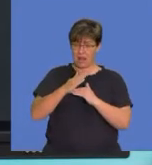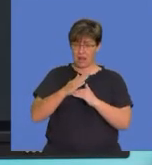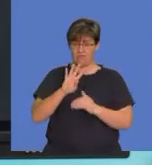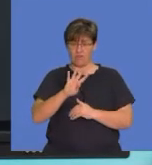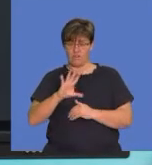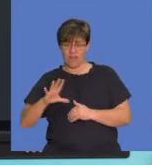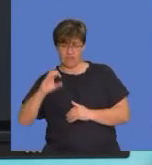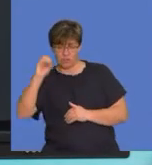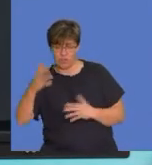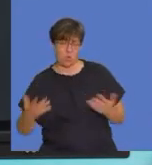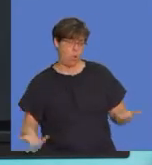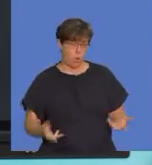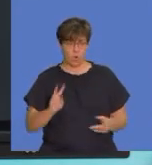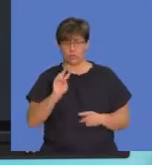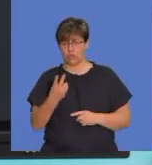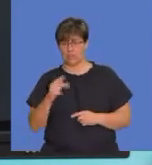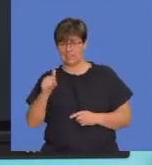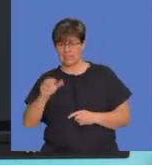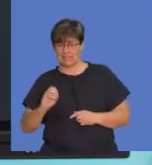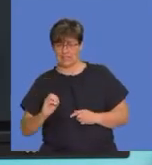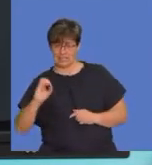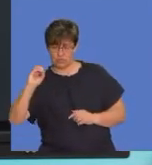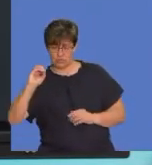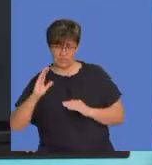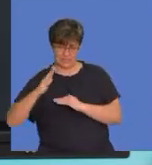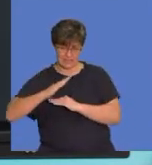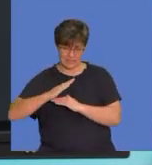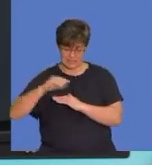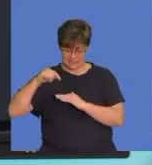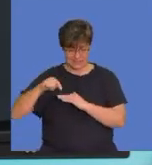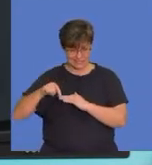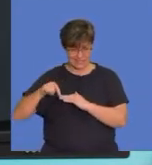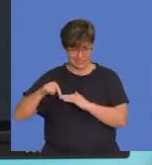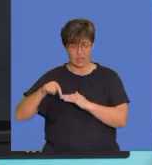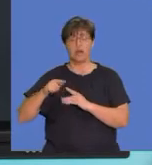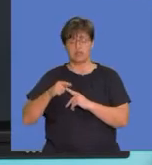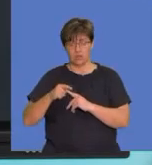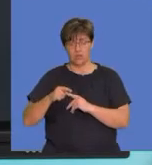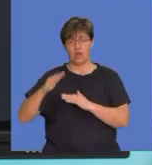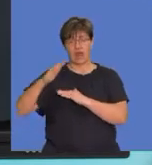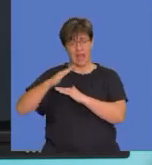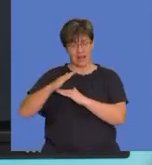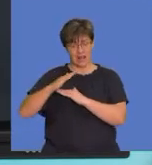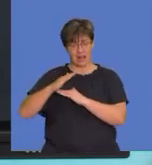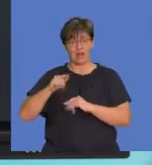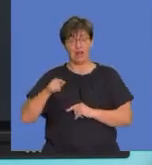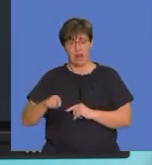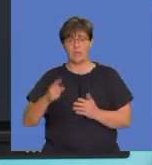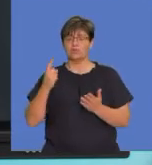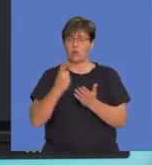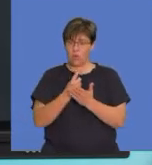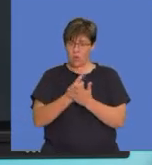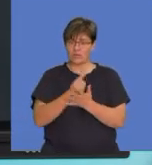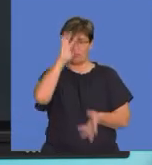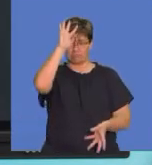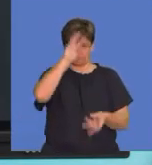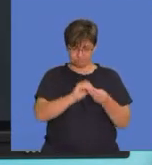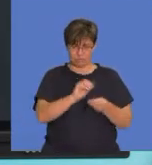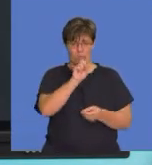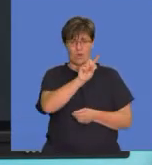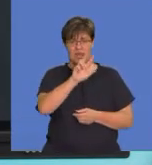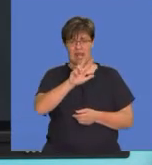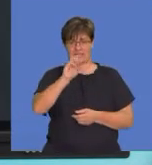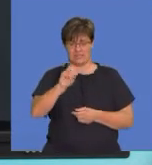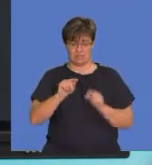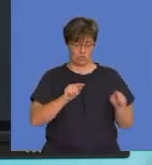at if the angle is 45 degrees, if the angle is 60 degrees. Remember though that the angles in a triangle, they